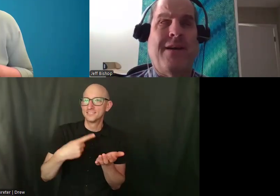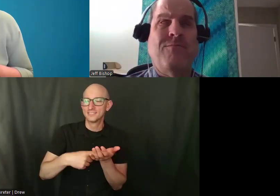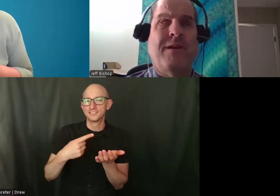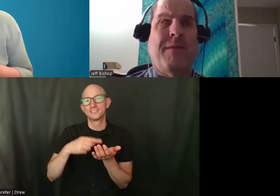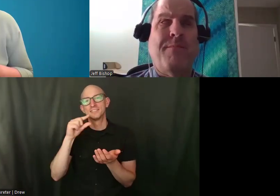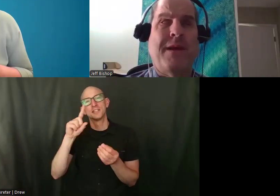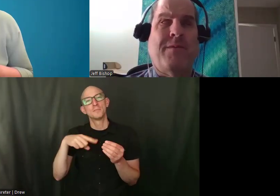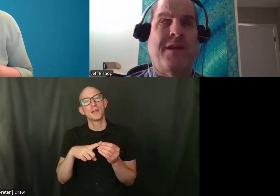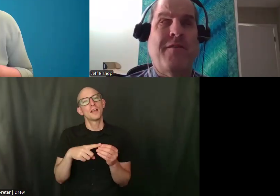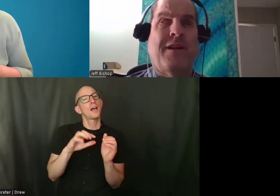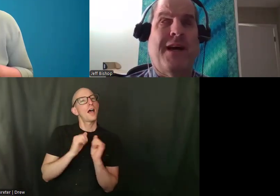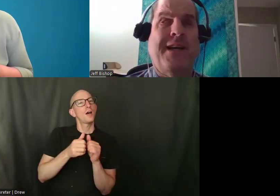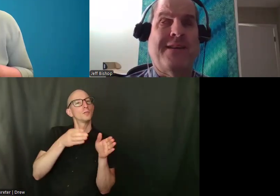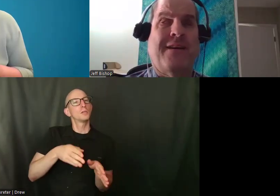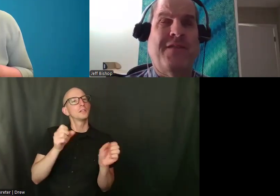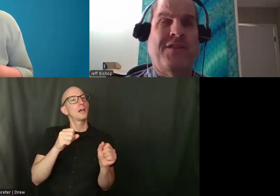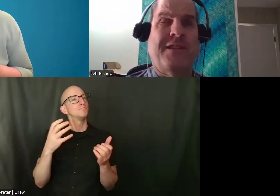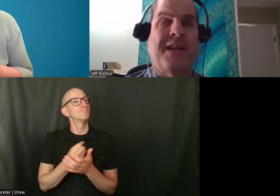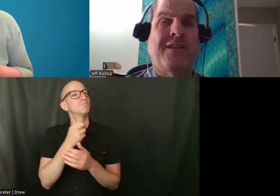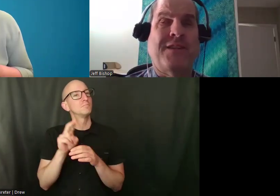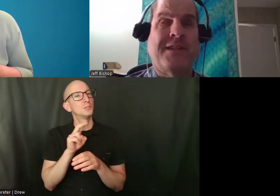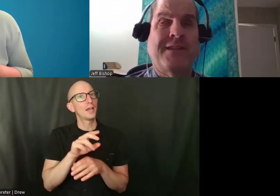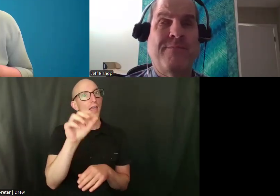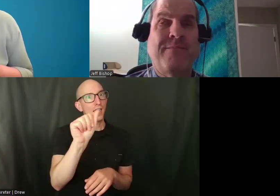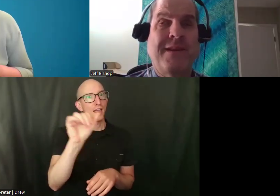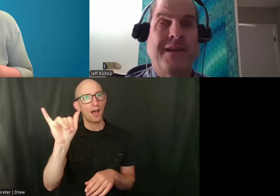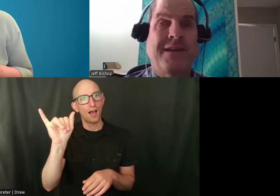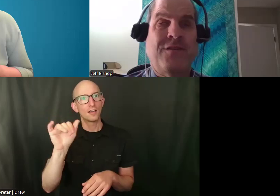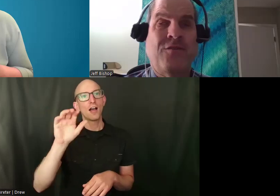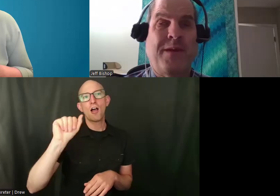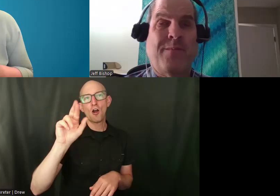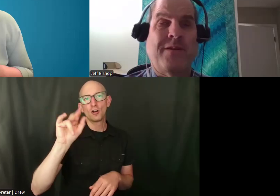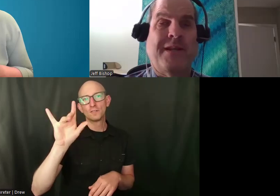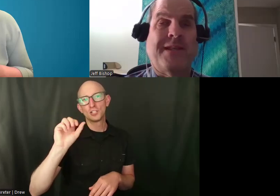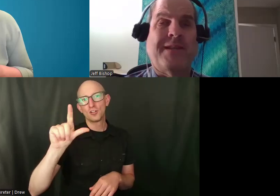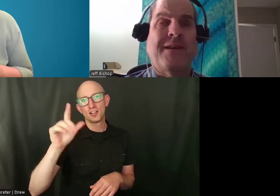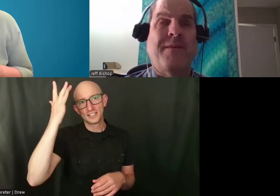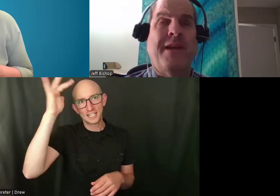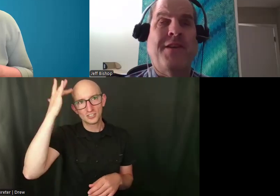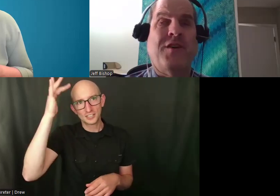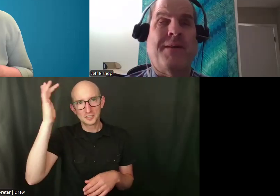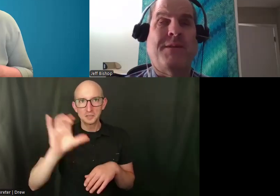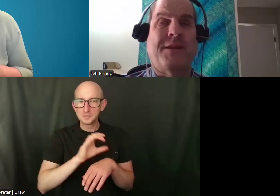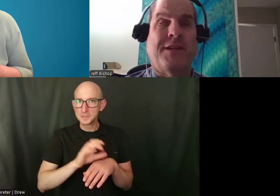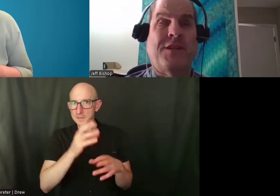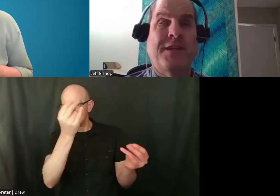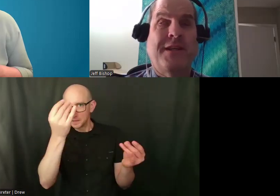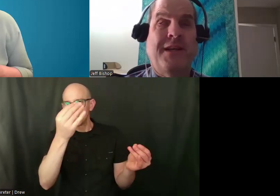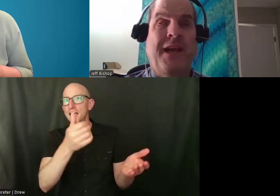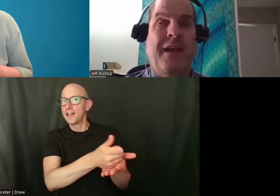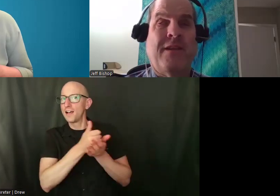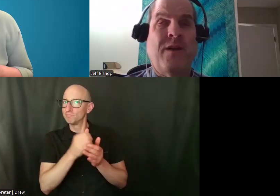about how one might be able to utilize artificial intelligence to be able to assist them in a job